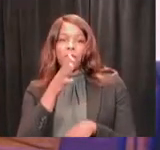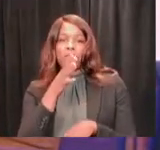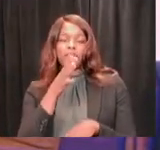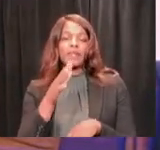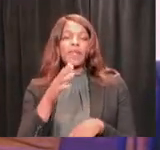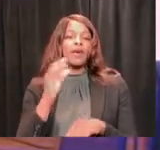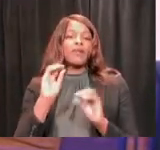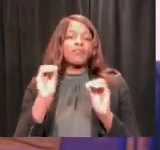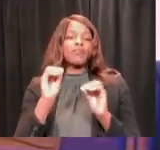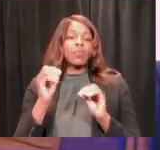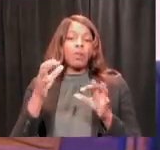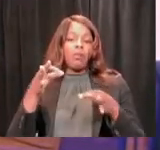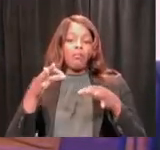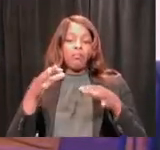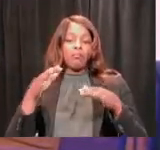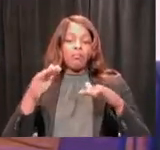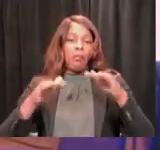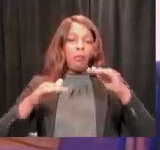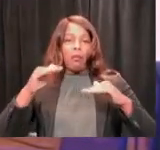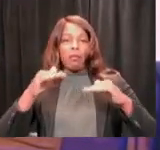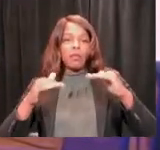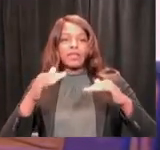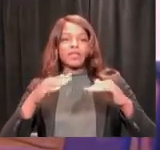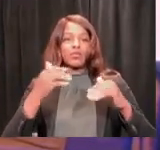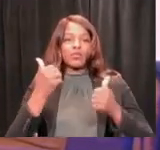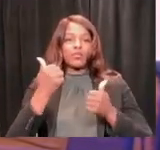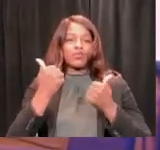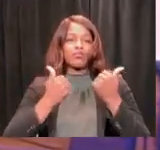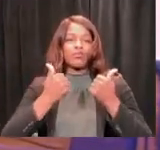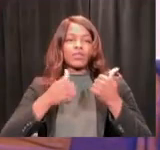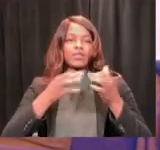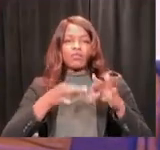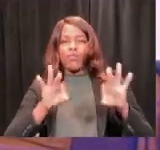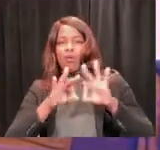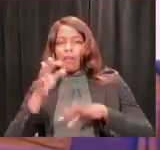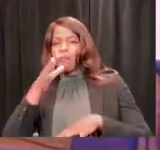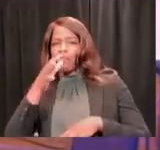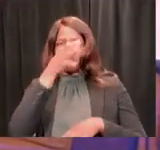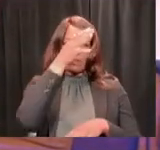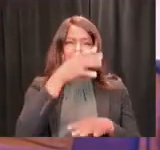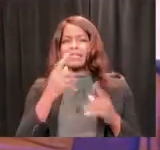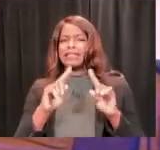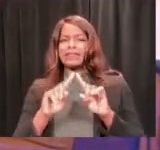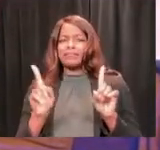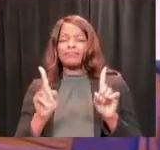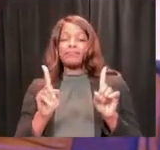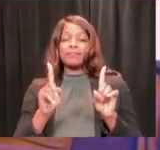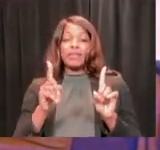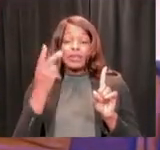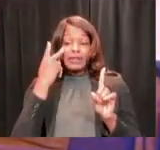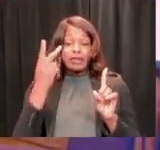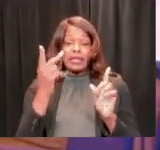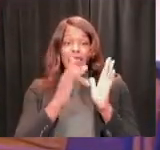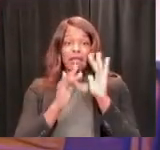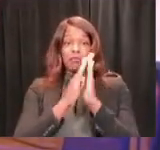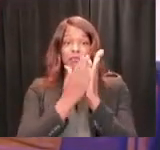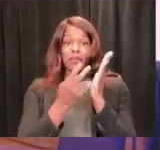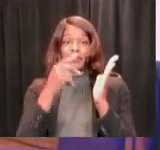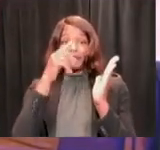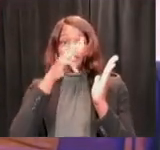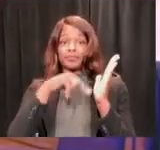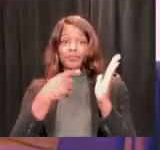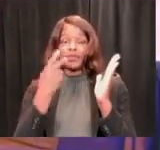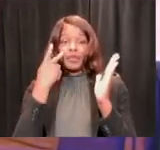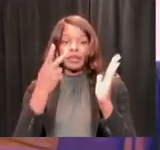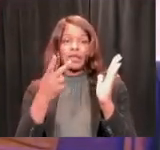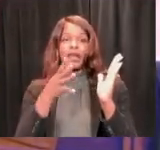more important. They're both are important. And now throughout Scripture, you find these incredible mothers, the mother like Jochebed, who was the mother